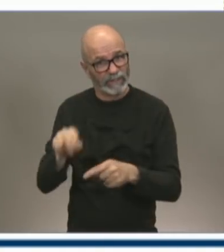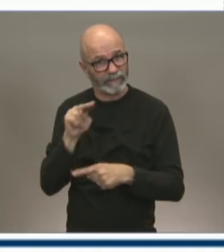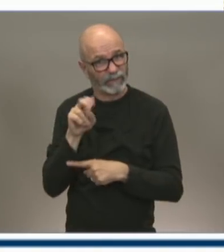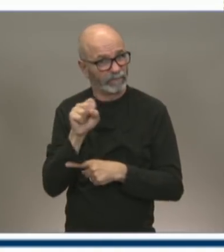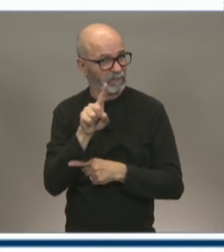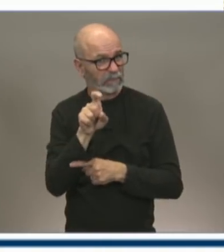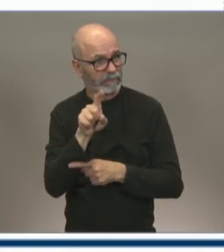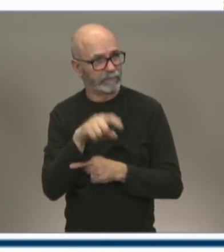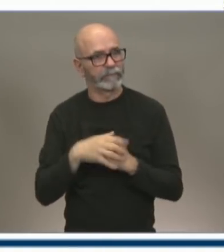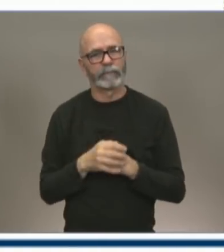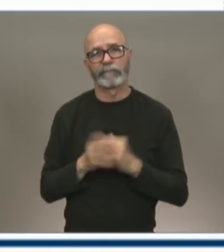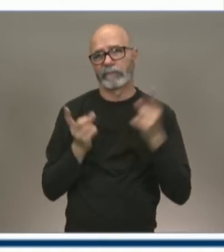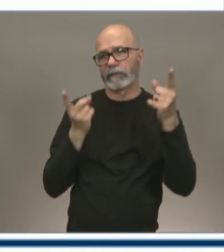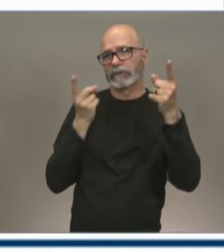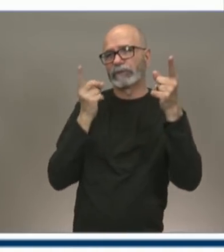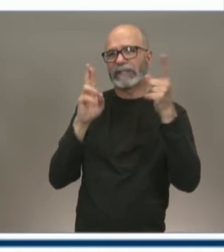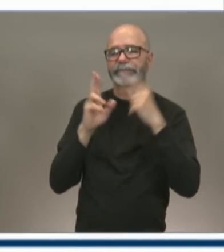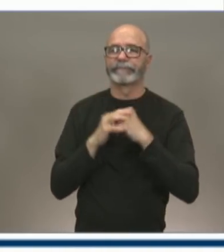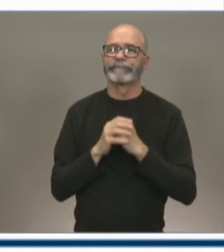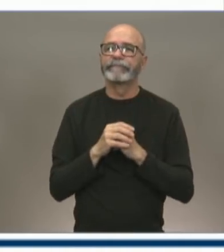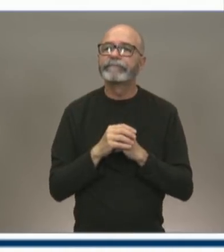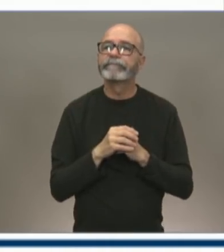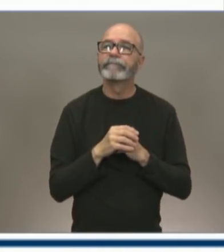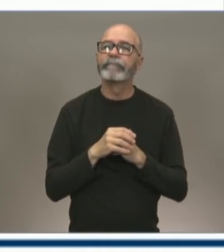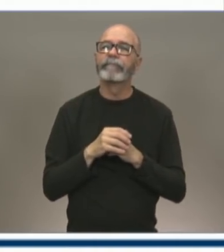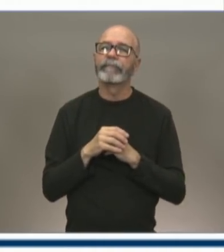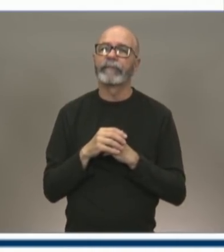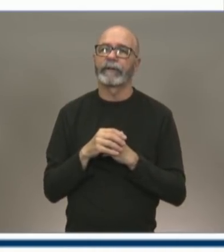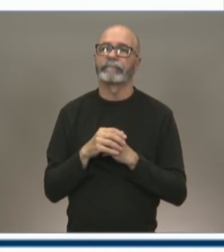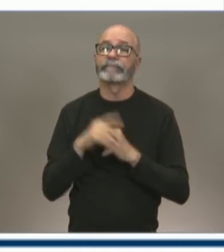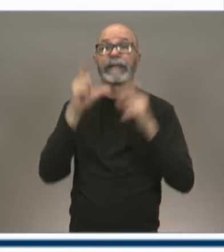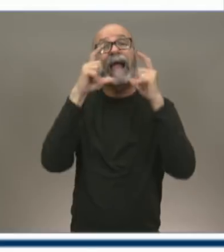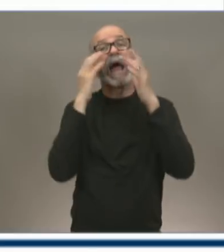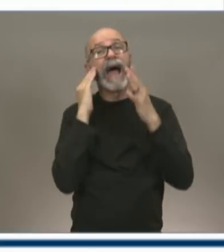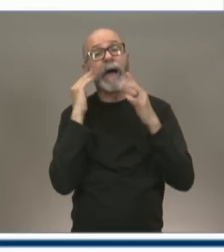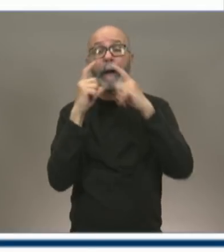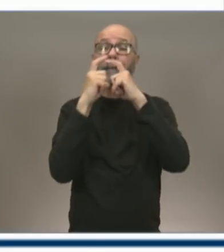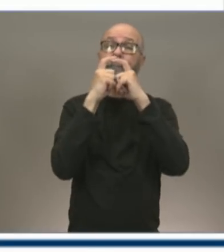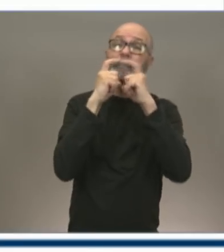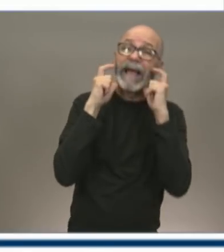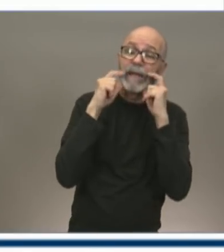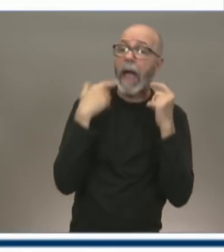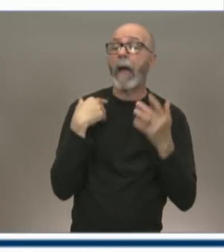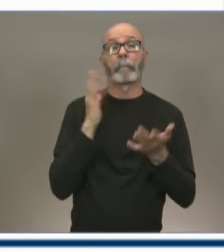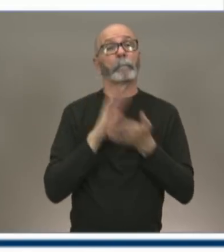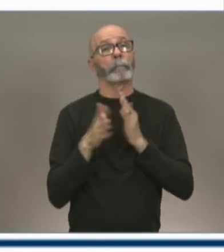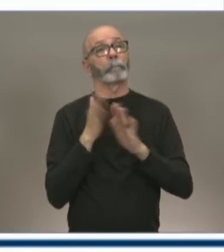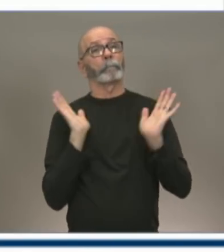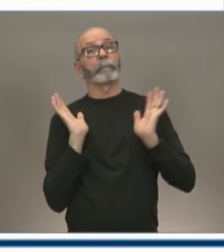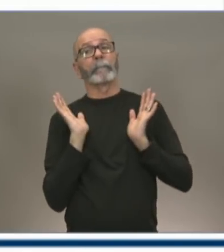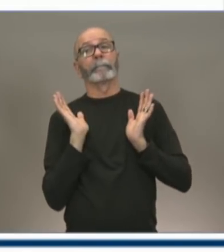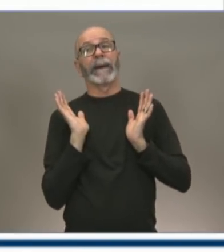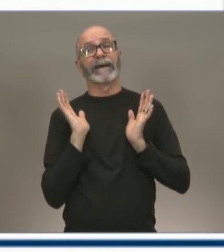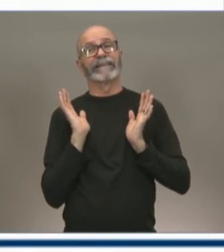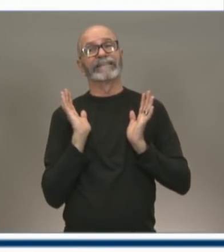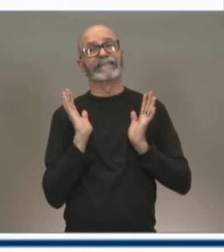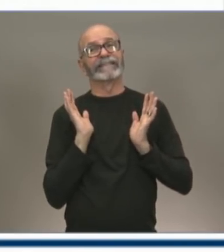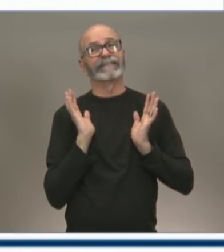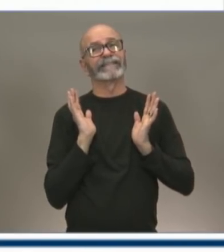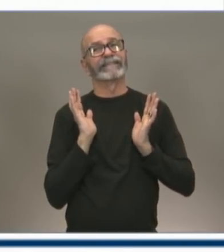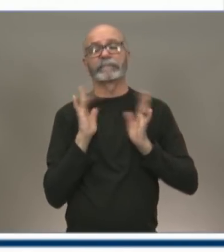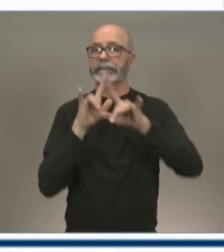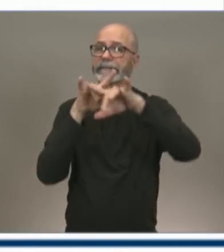and there's no one thing that it's a we call a multi-barrier approach: hand washing, mask wearing,